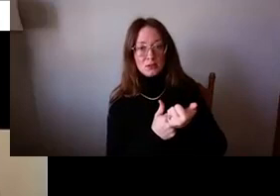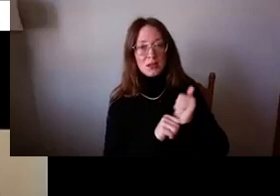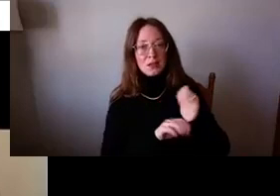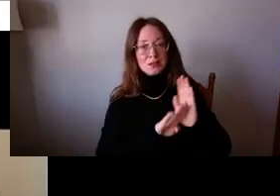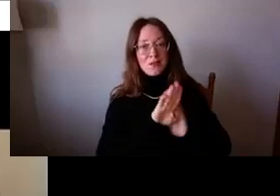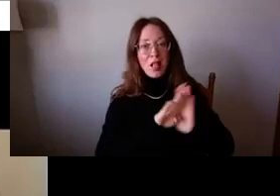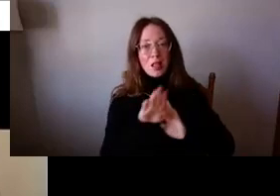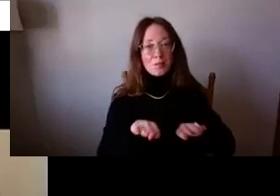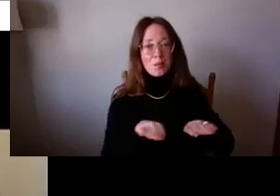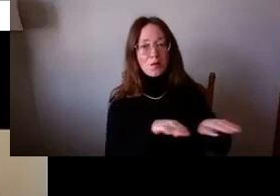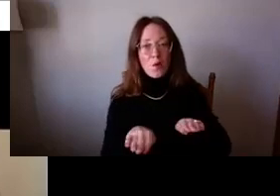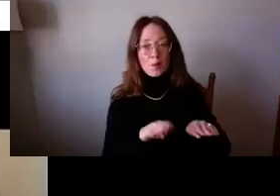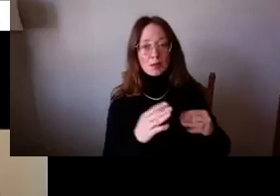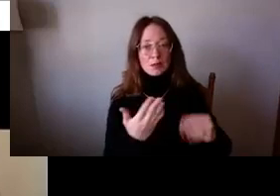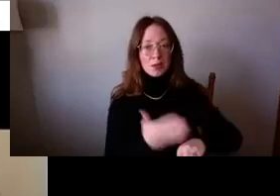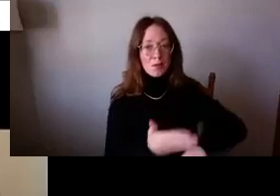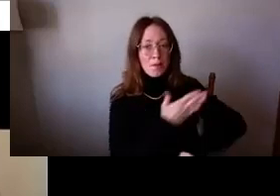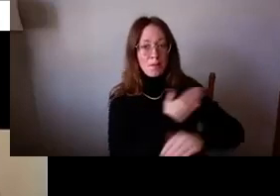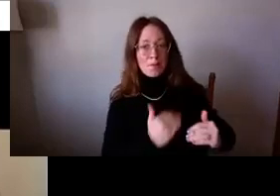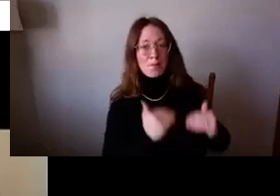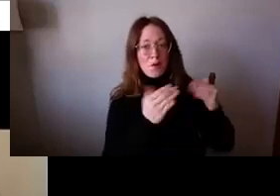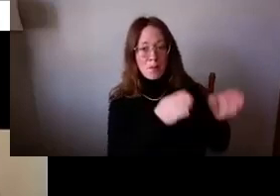plan with that state VR program.